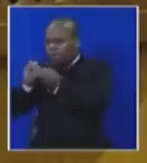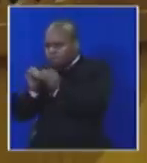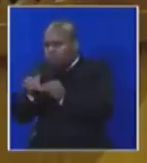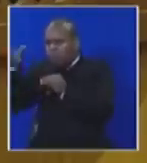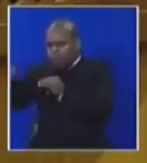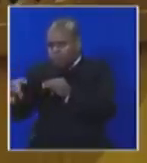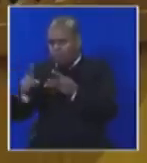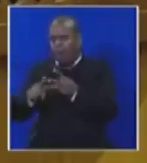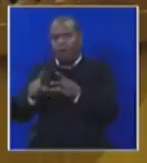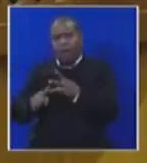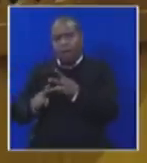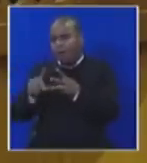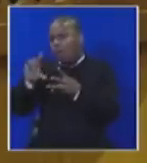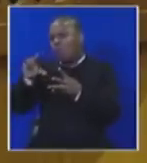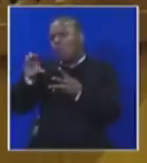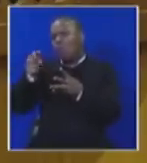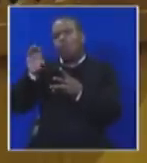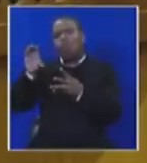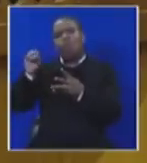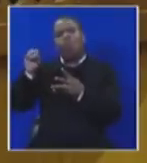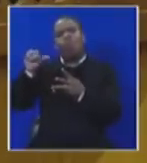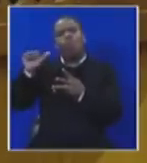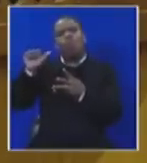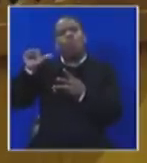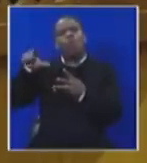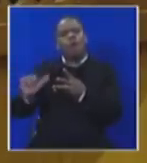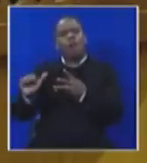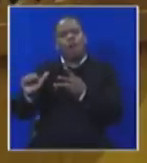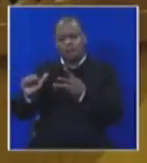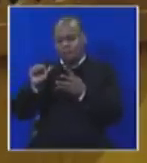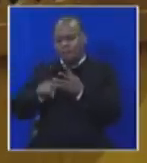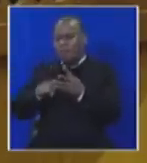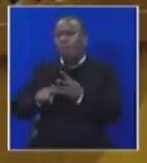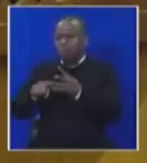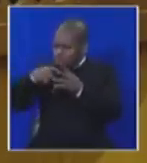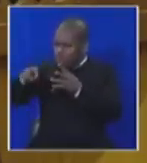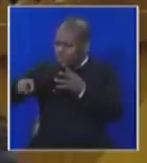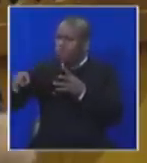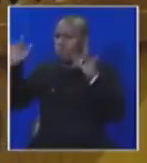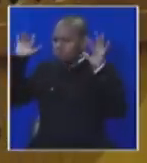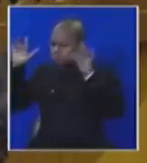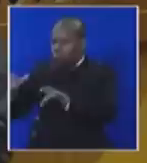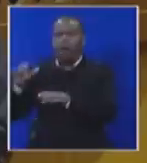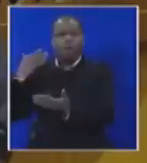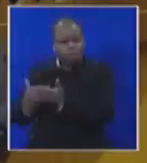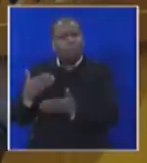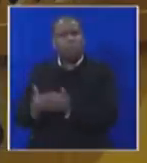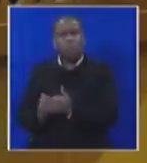much vaunted Pakisa initiative, and it is a potential tourism mecca. Maybe the